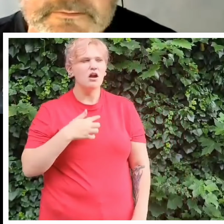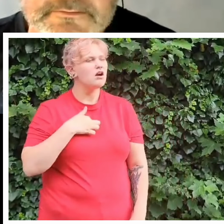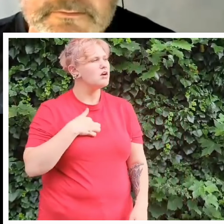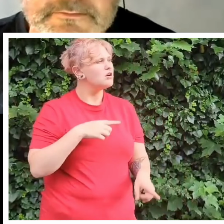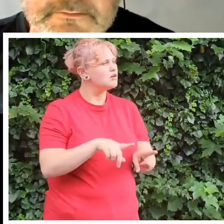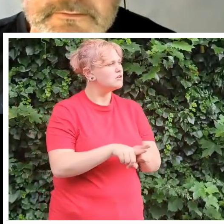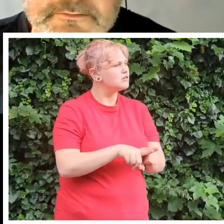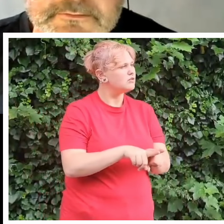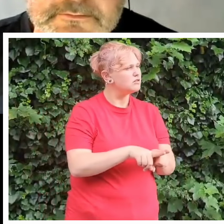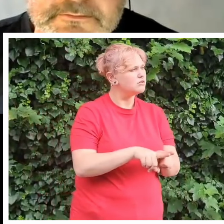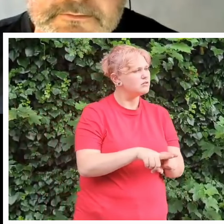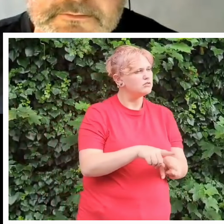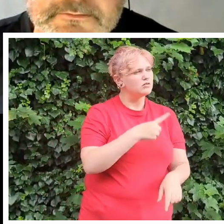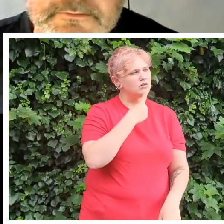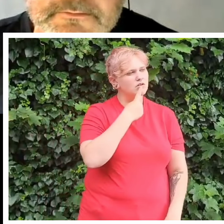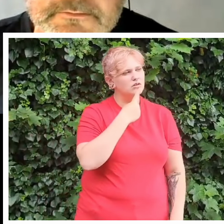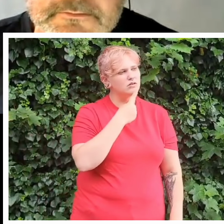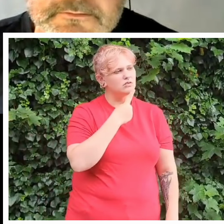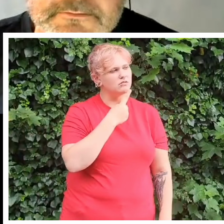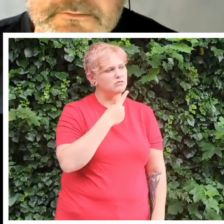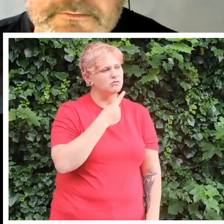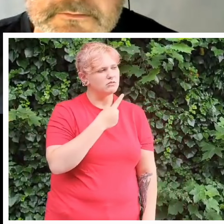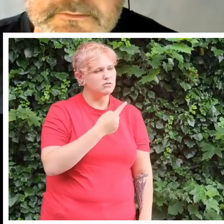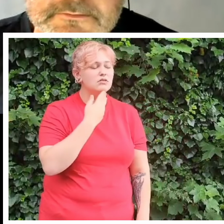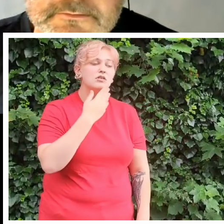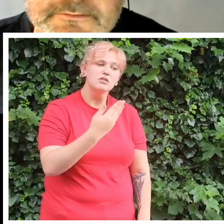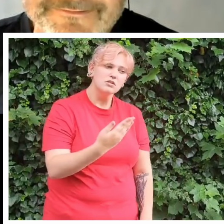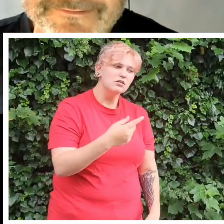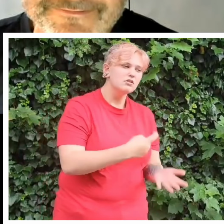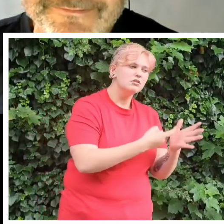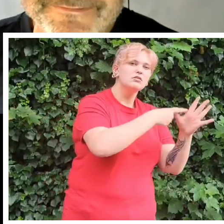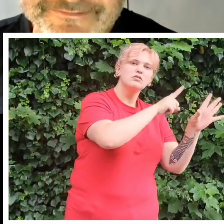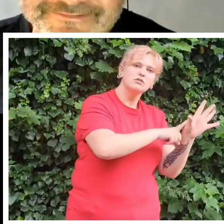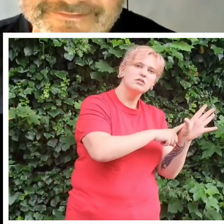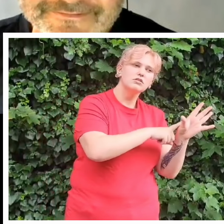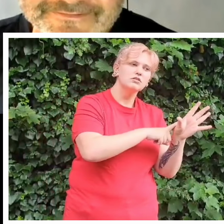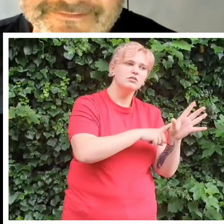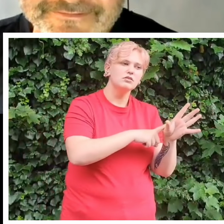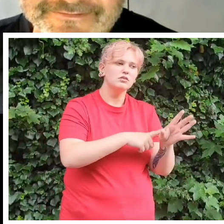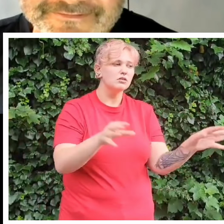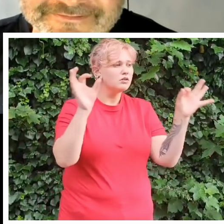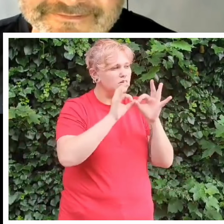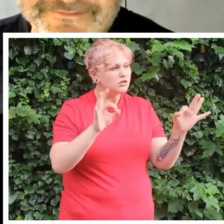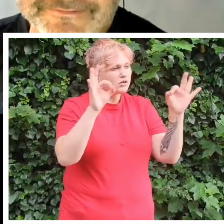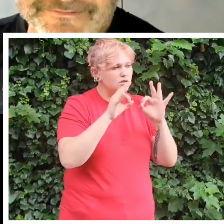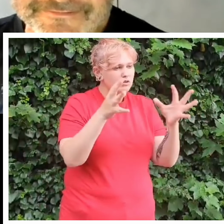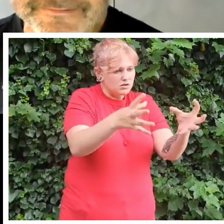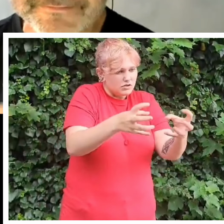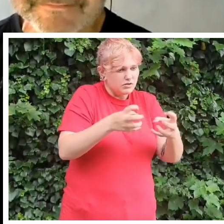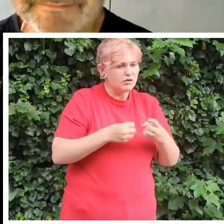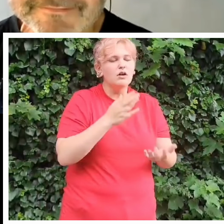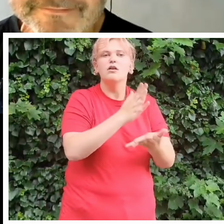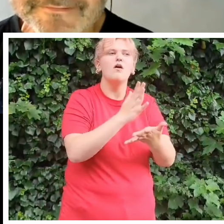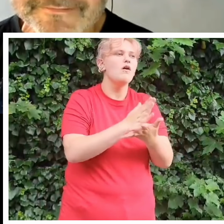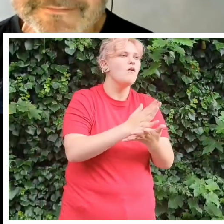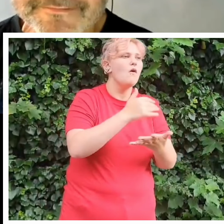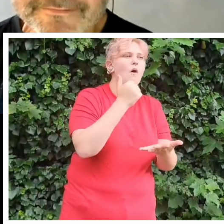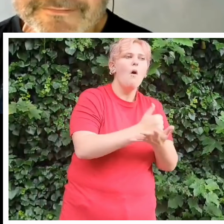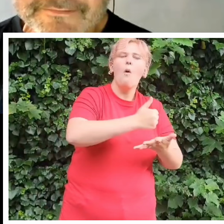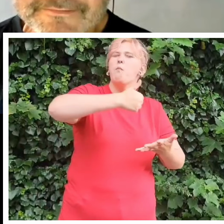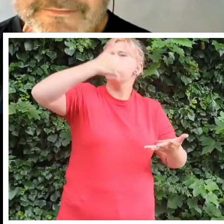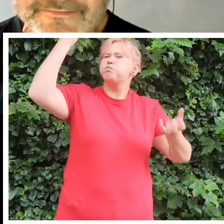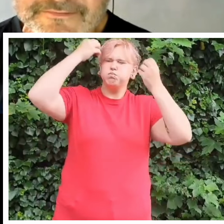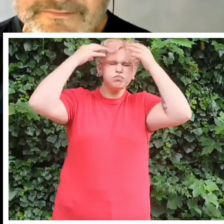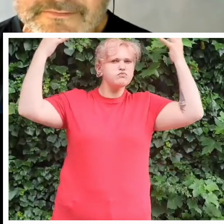Well, I'd just like to thank you, Ray, for the music content. It's absolutely blew